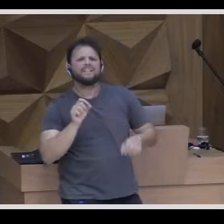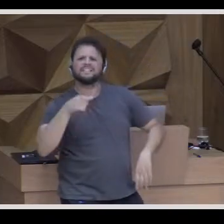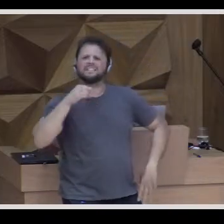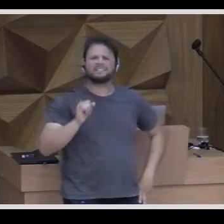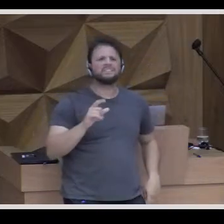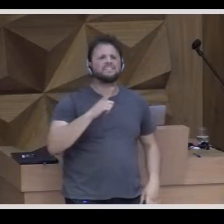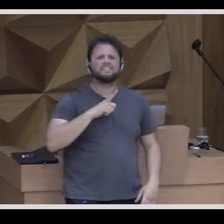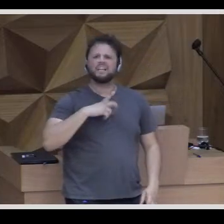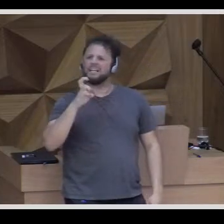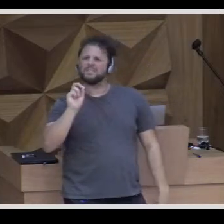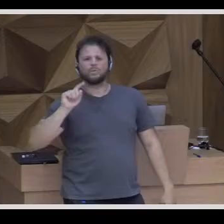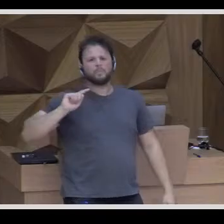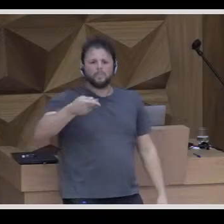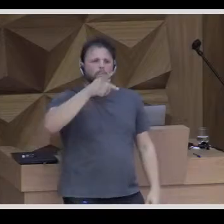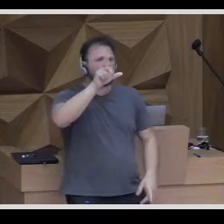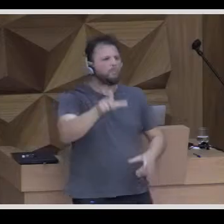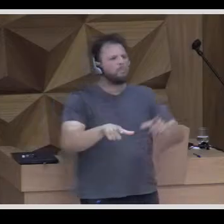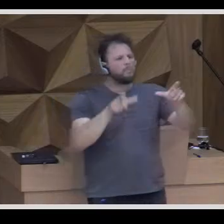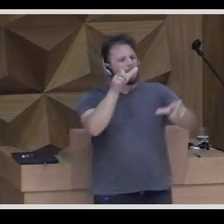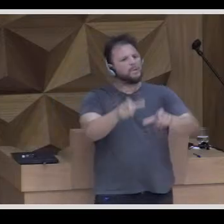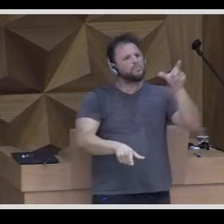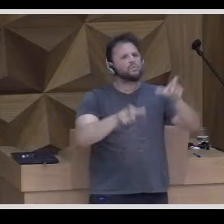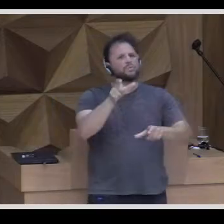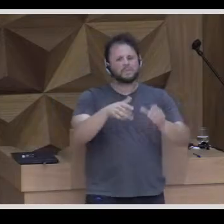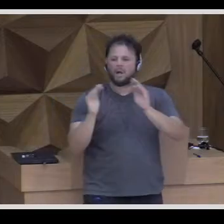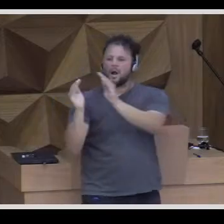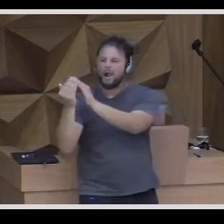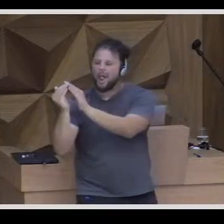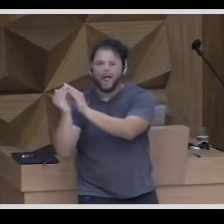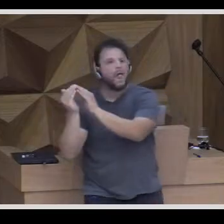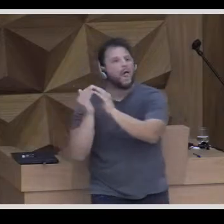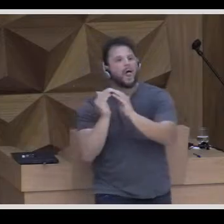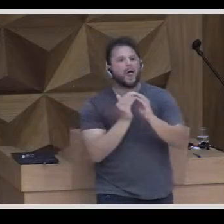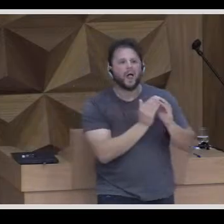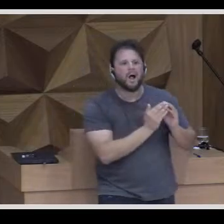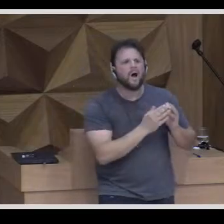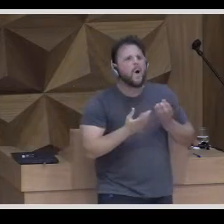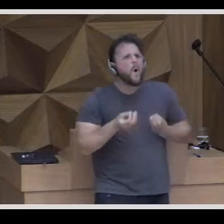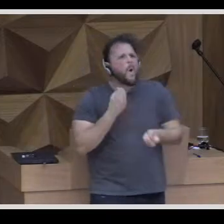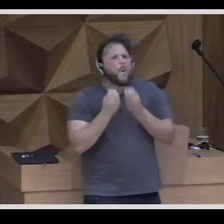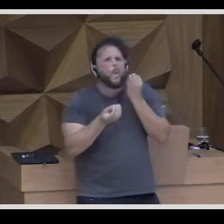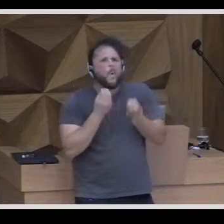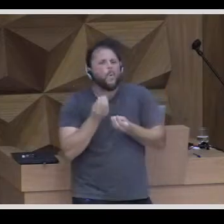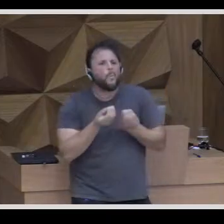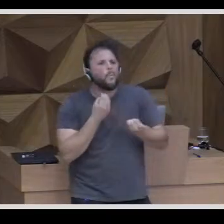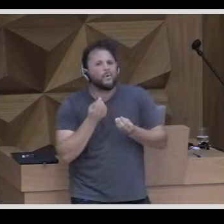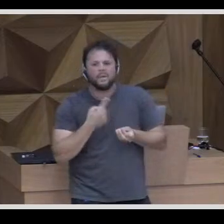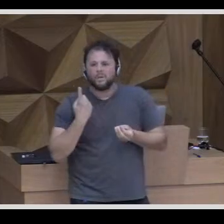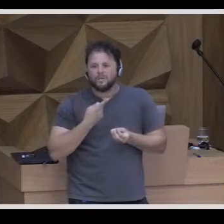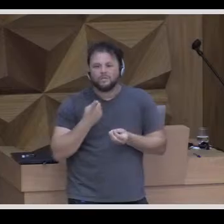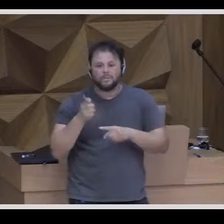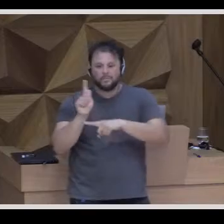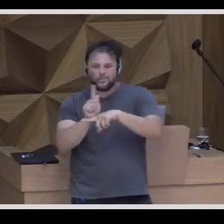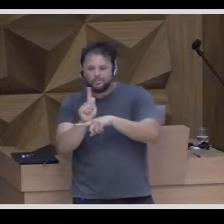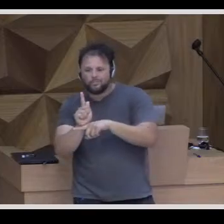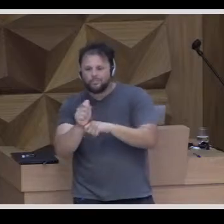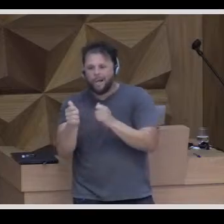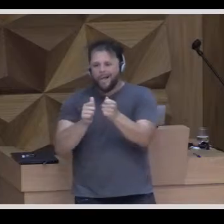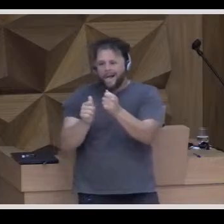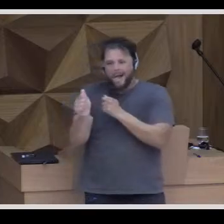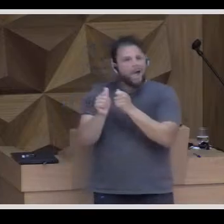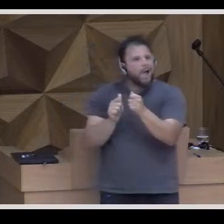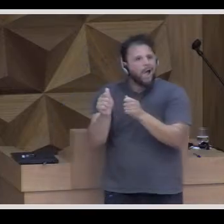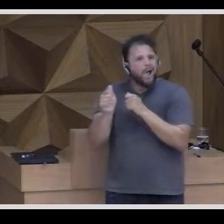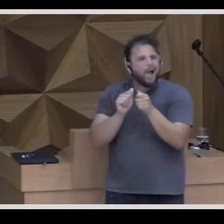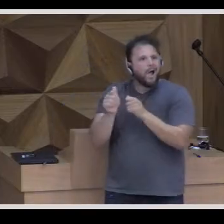smart environments, how do we practically manage all of the kind of the alerts and the questions and the things that are being raised from that?